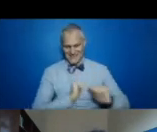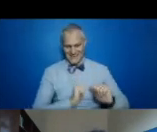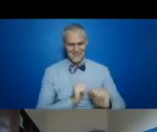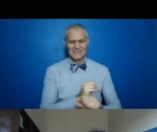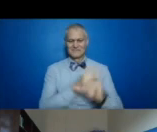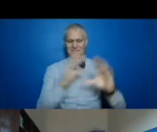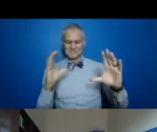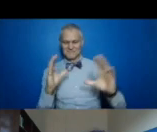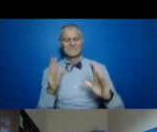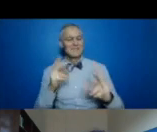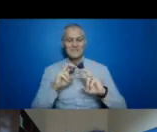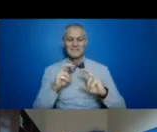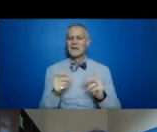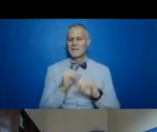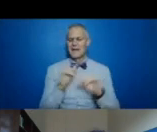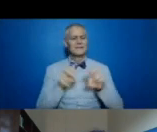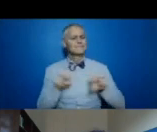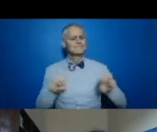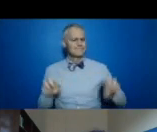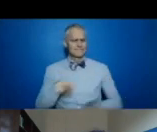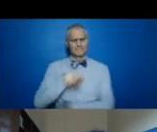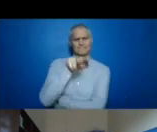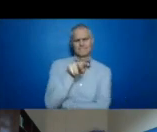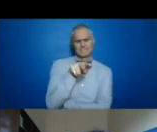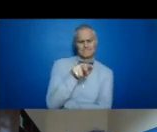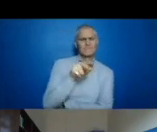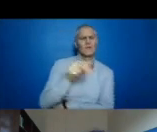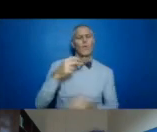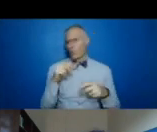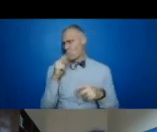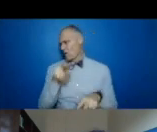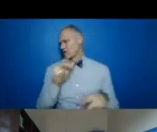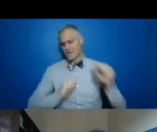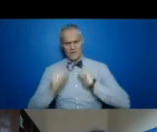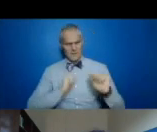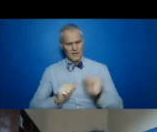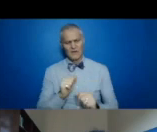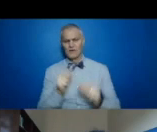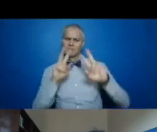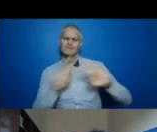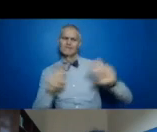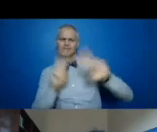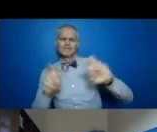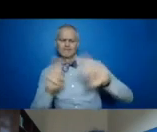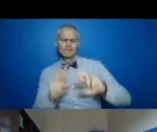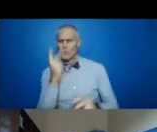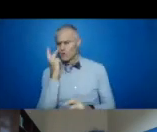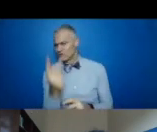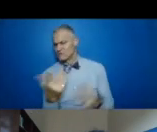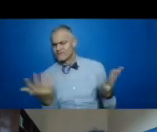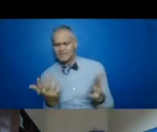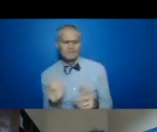imagine we're all sitting side by side, we're seeing a theater performance, and we're trying to do an analysis of it. What do we see? What